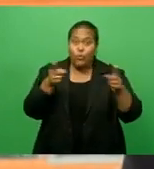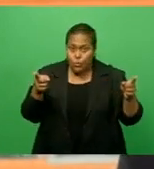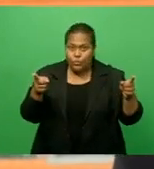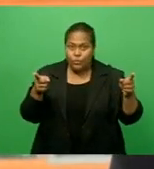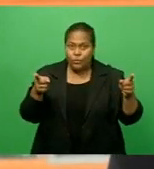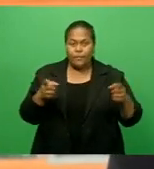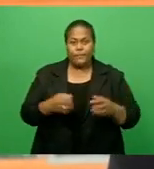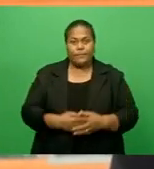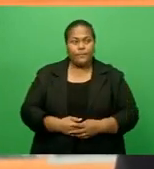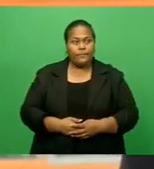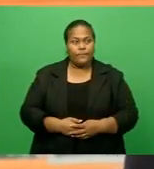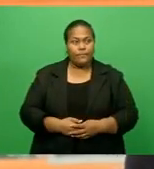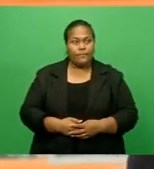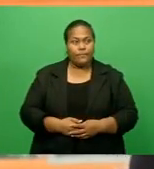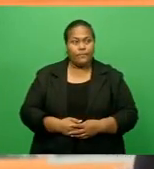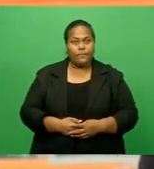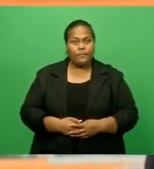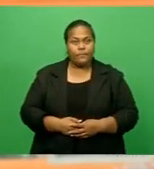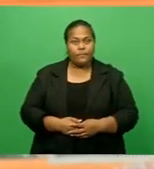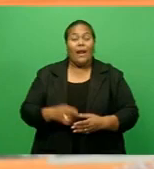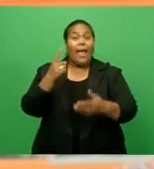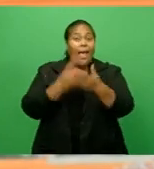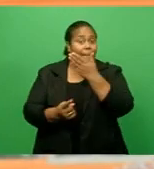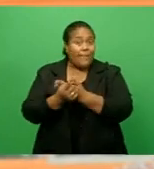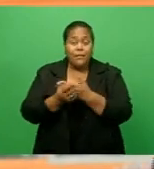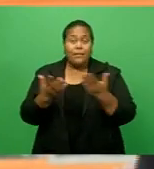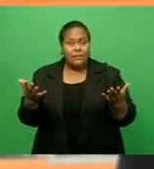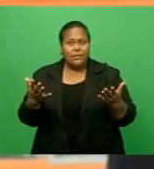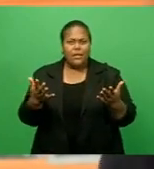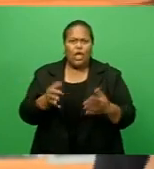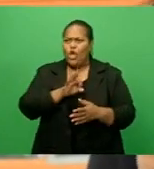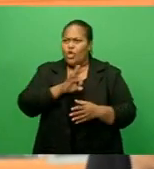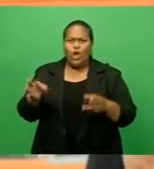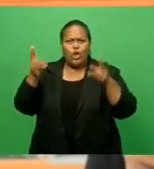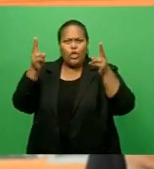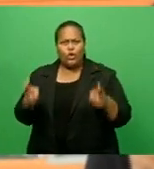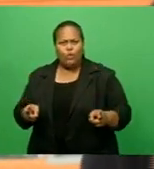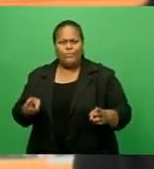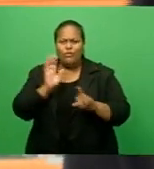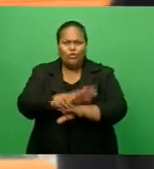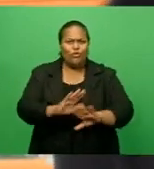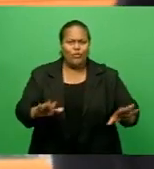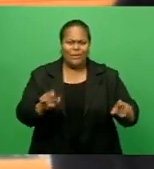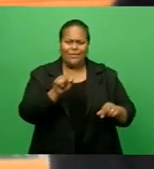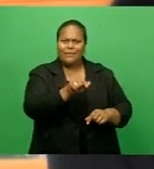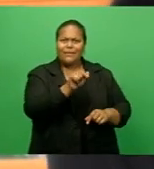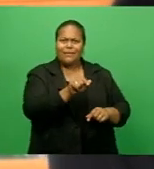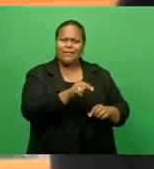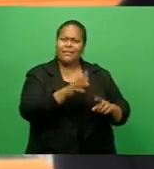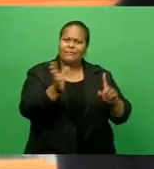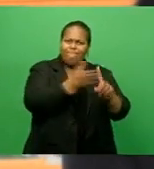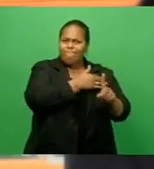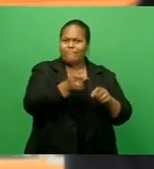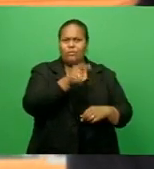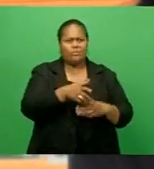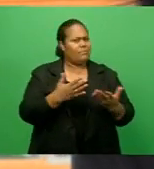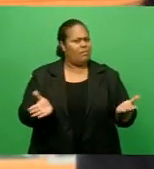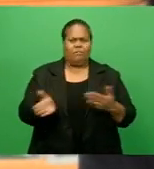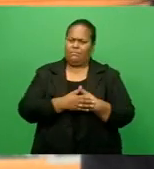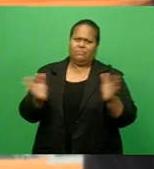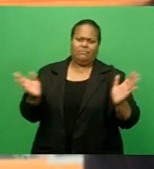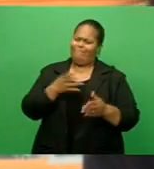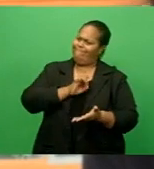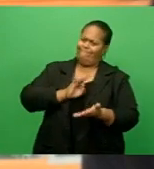conduct or if you impose any inhumane treatment on our children in schools, the door is open. You are out of